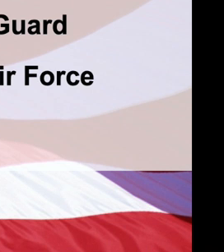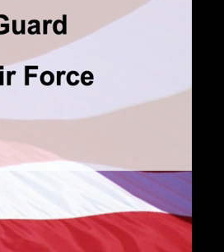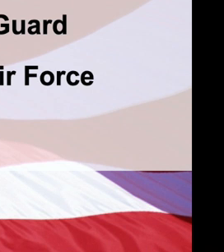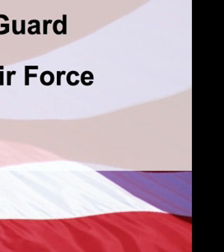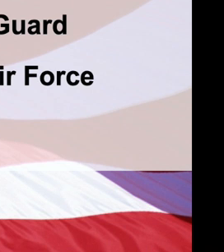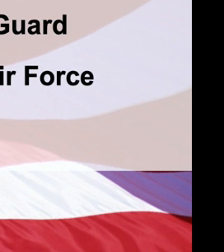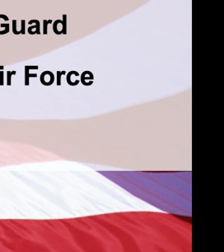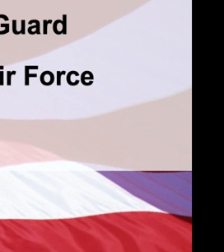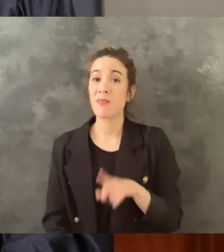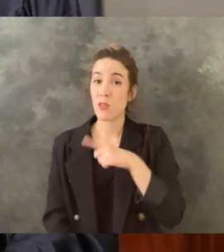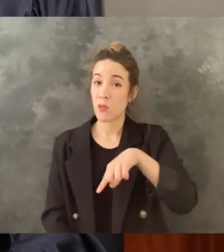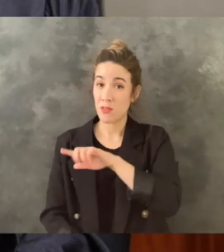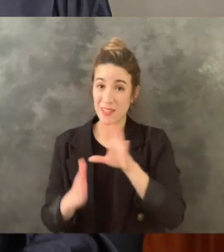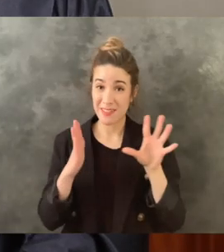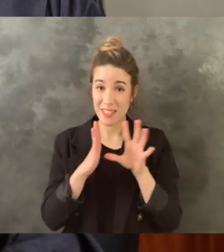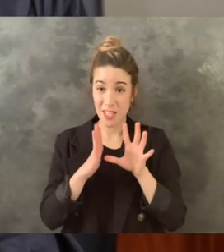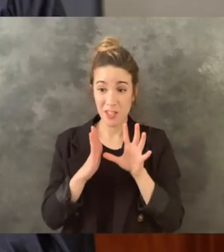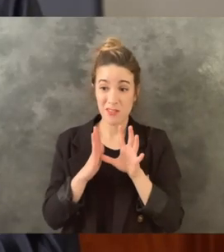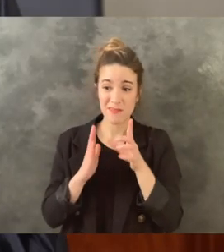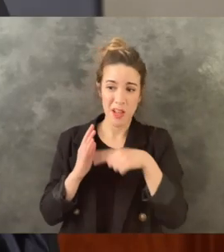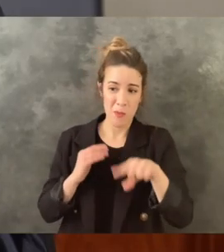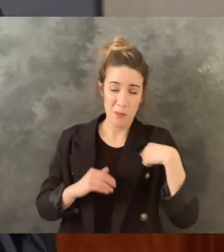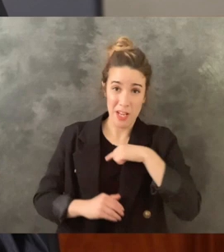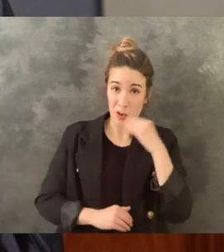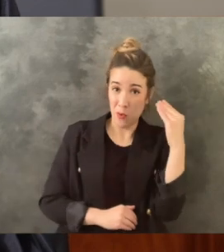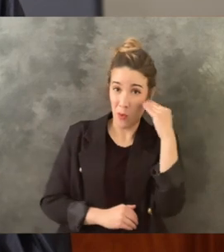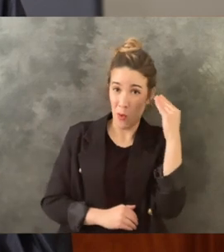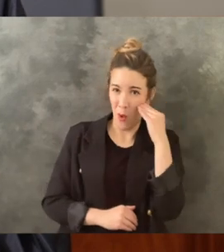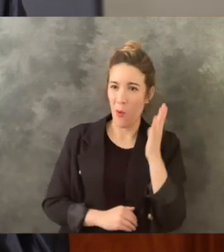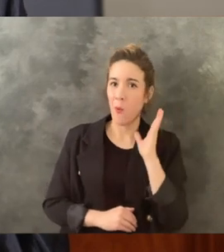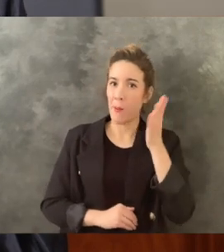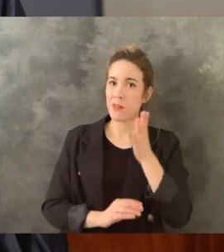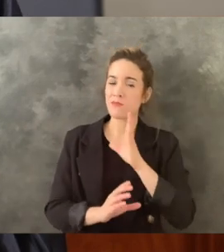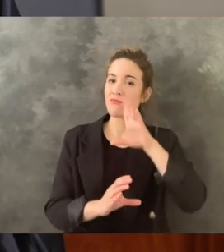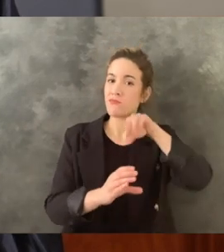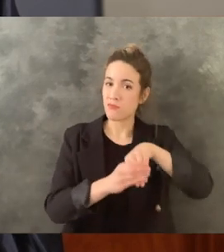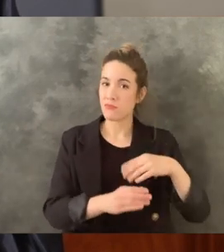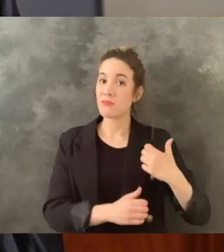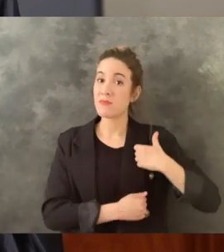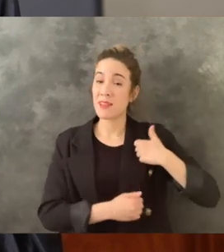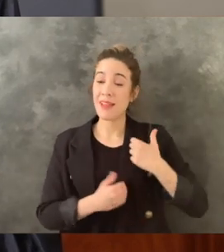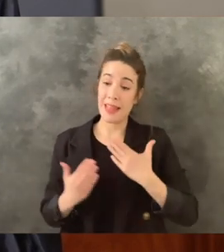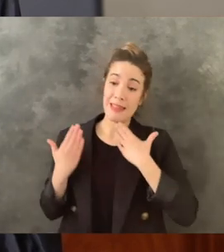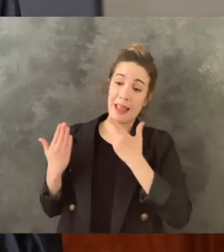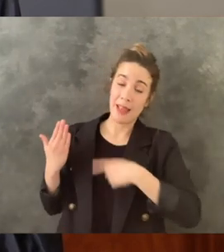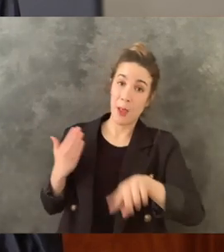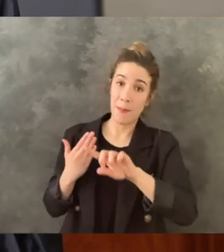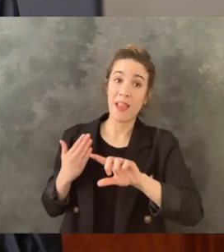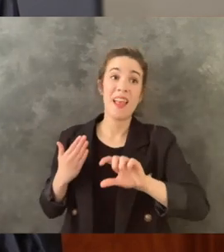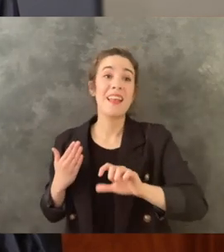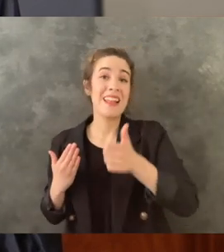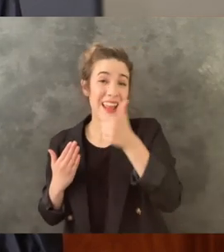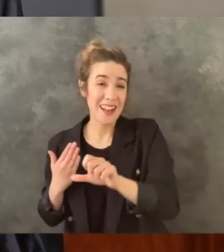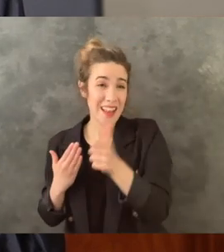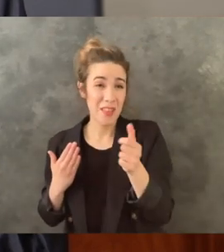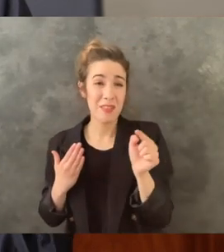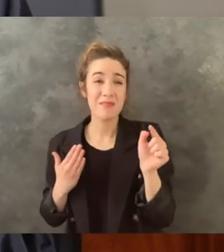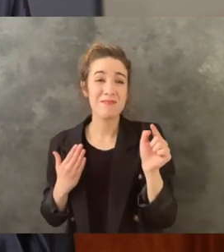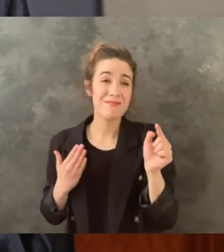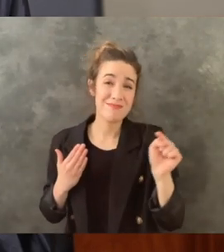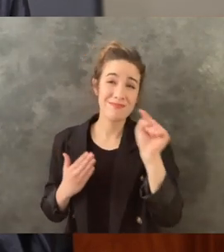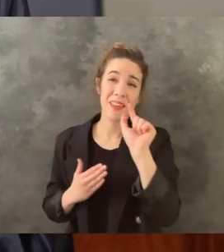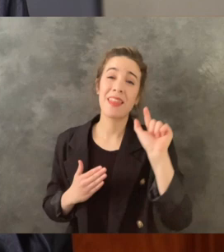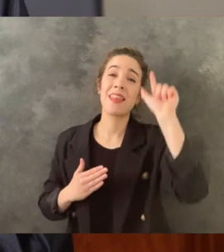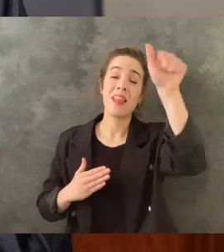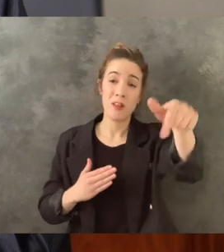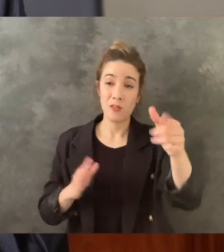Force. These are the seniors known to us at this time. Let us thank them and any others who choose to pursue this